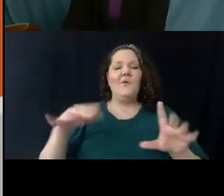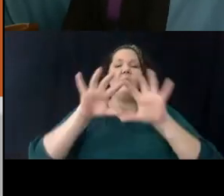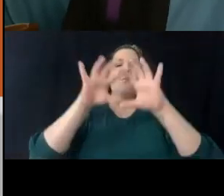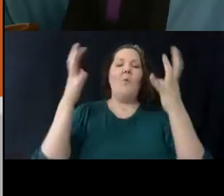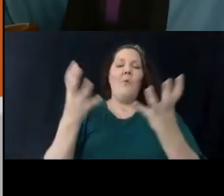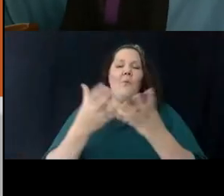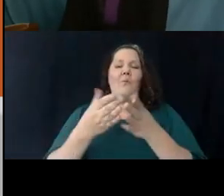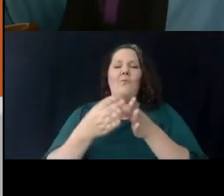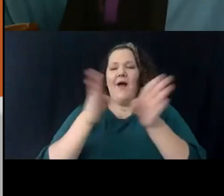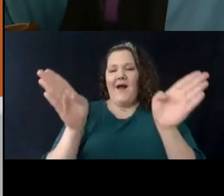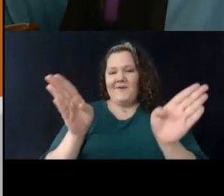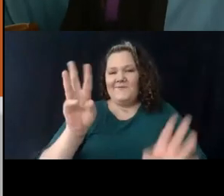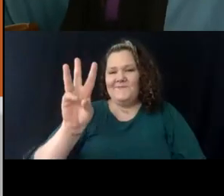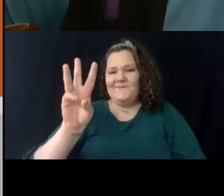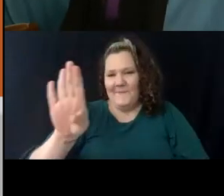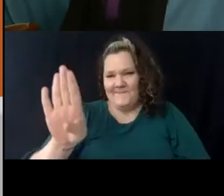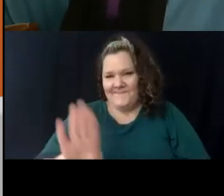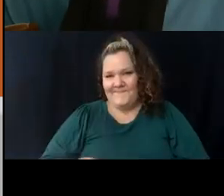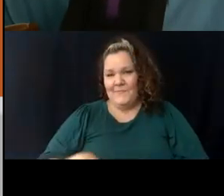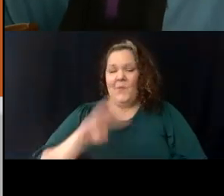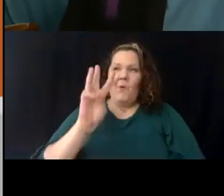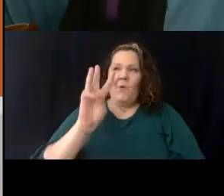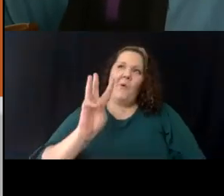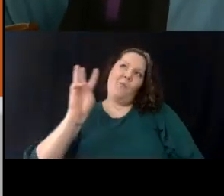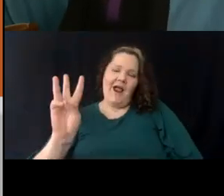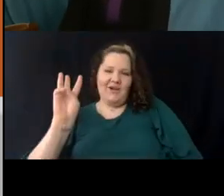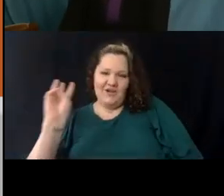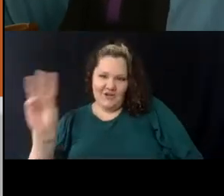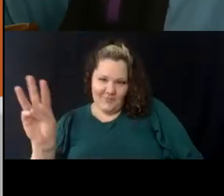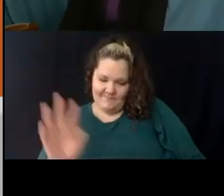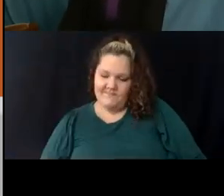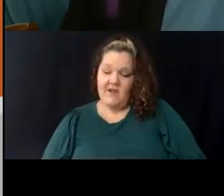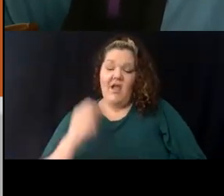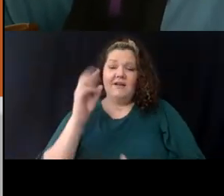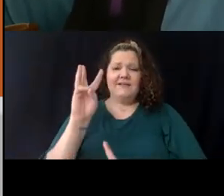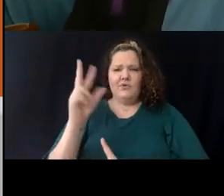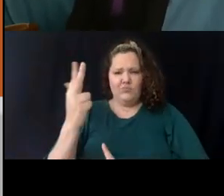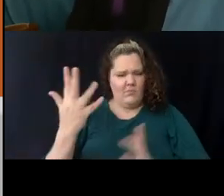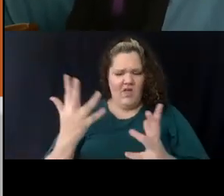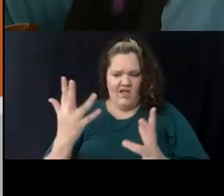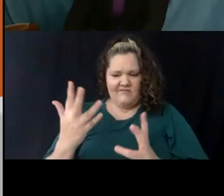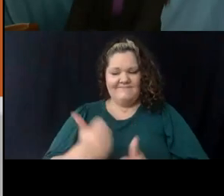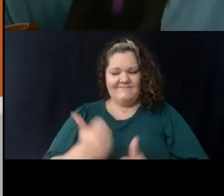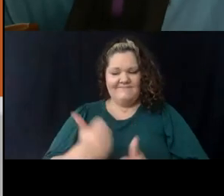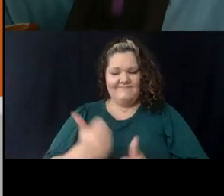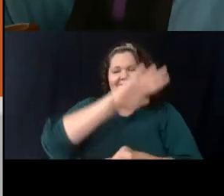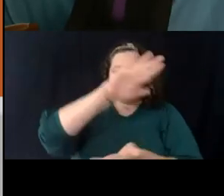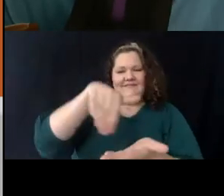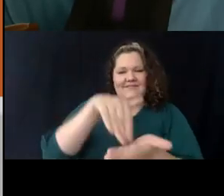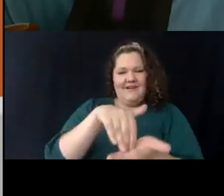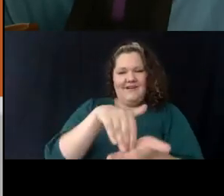So W3 is your World Wide Web. So you may see W3 representing that